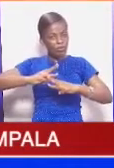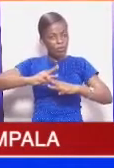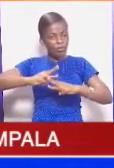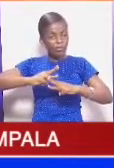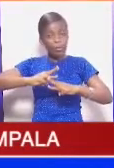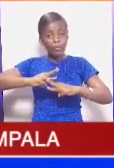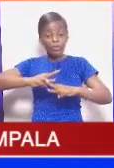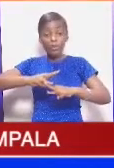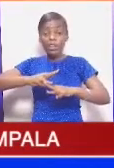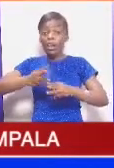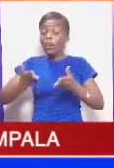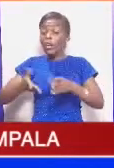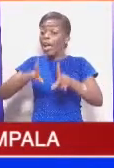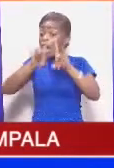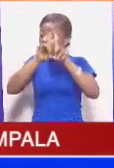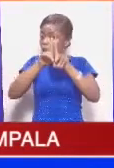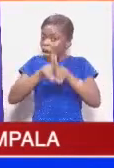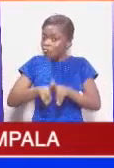omuli eddembe,